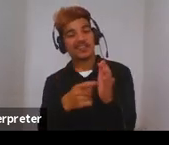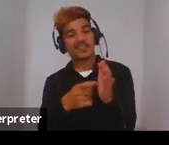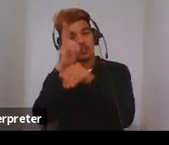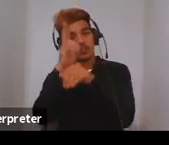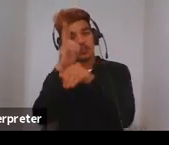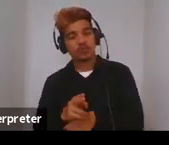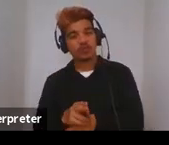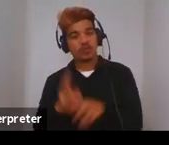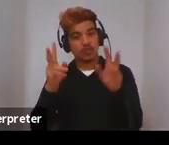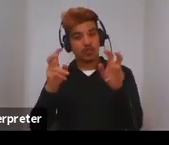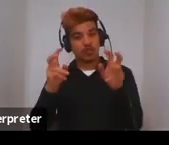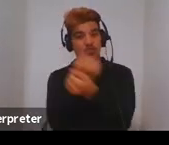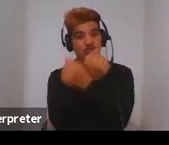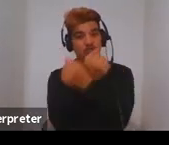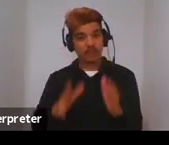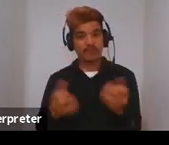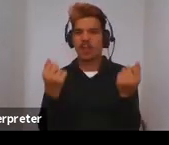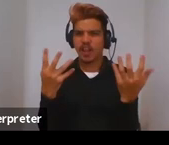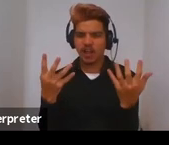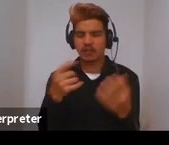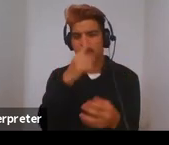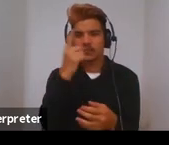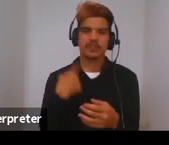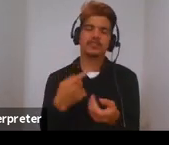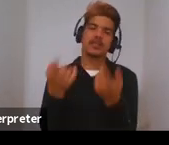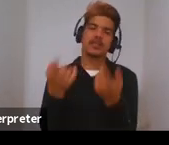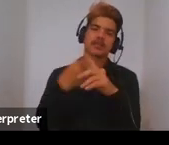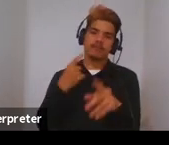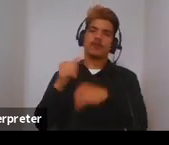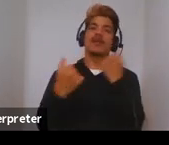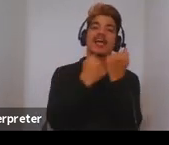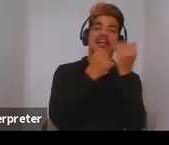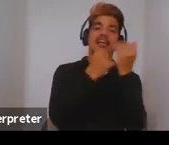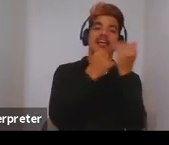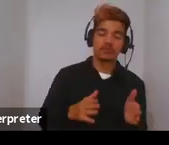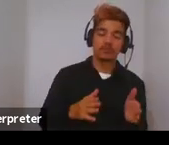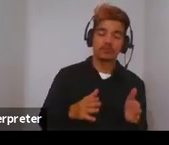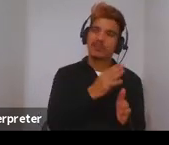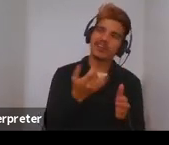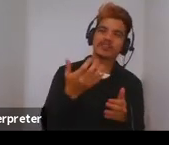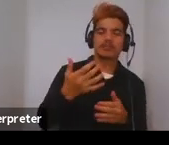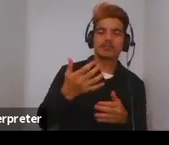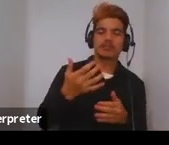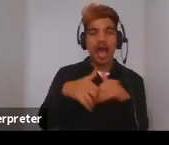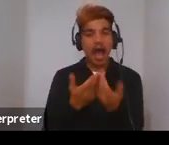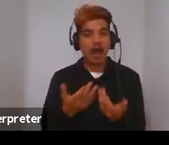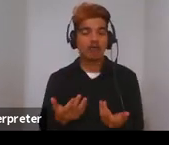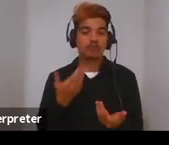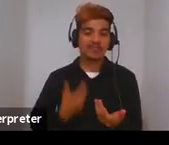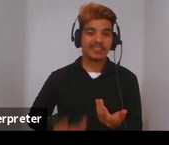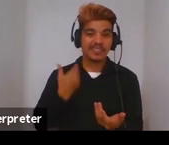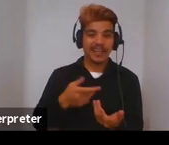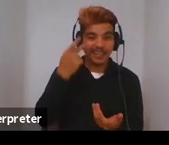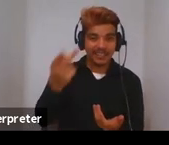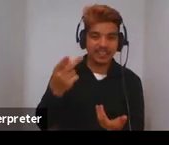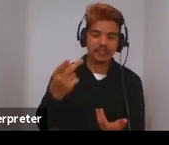term survivor a lot. Because I come from advocacy background, and that's just kind of how I see